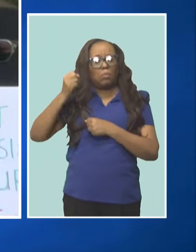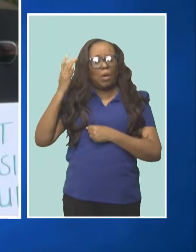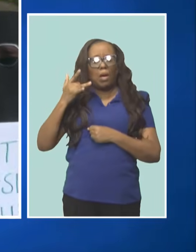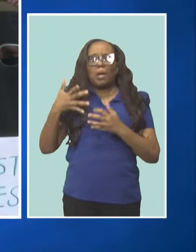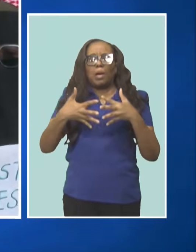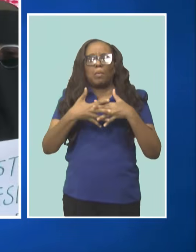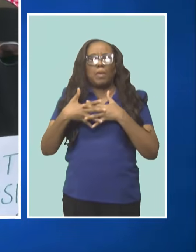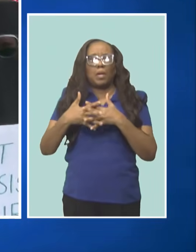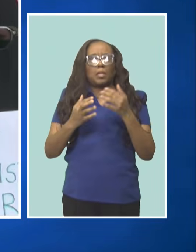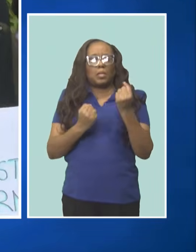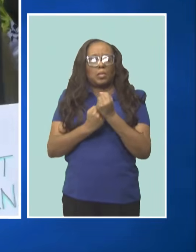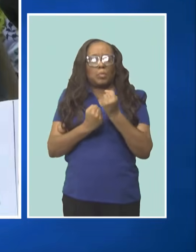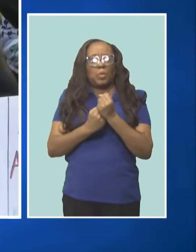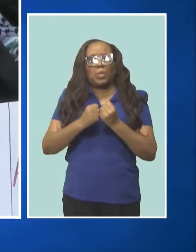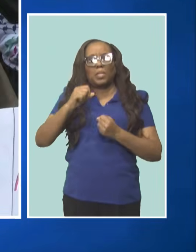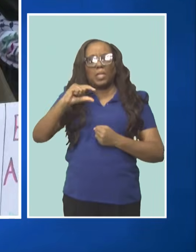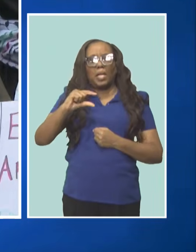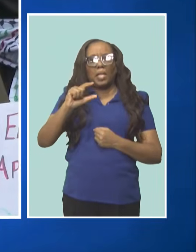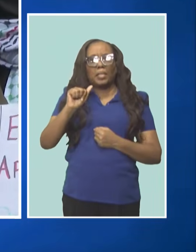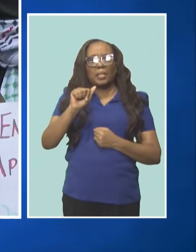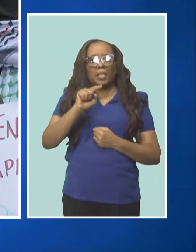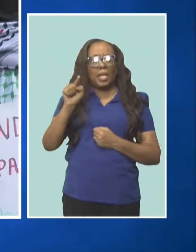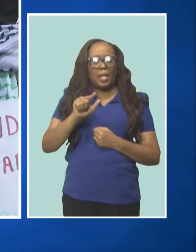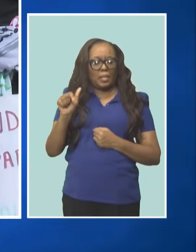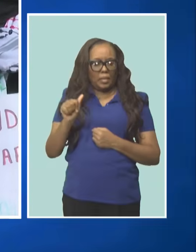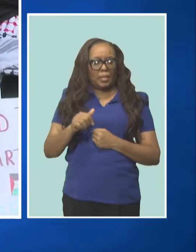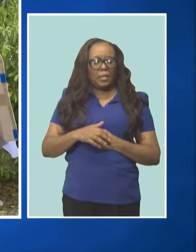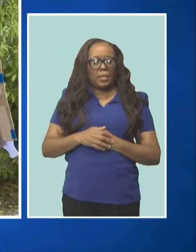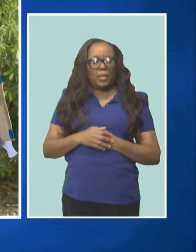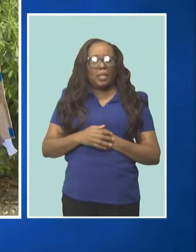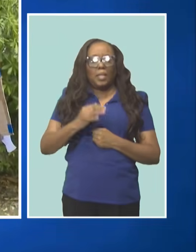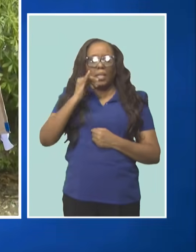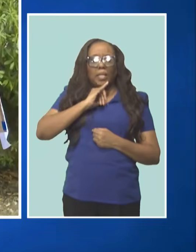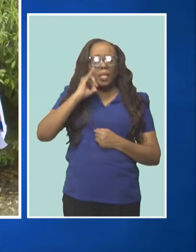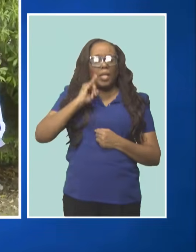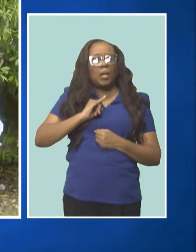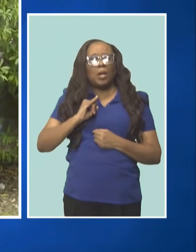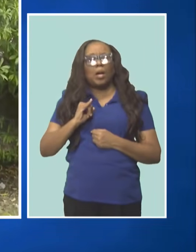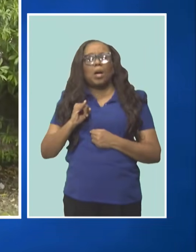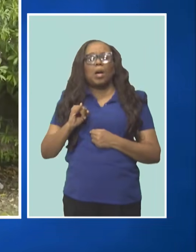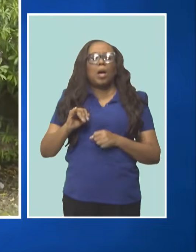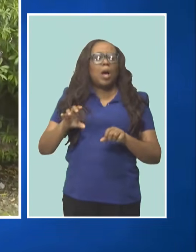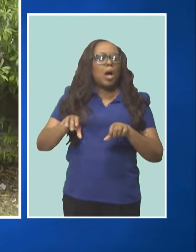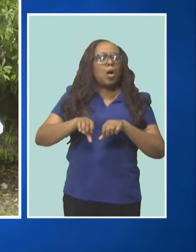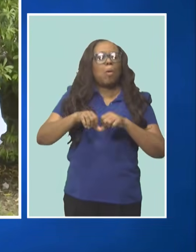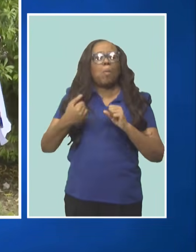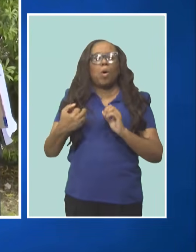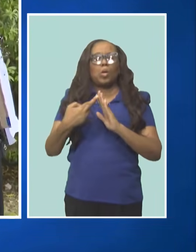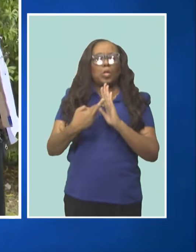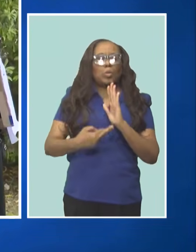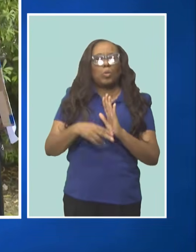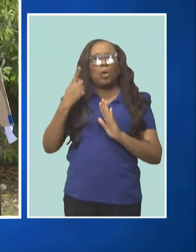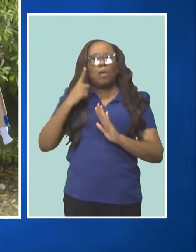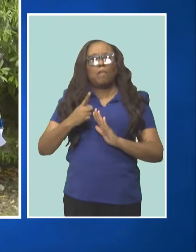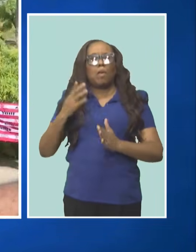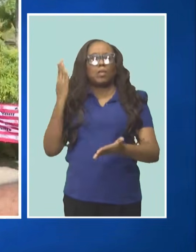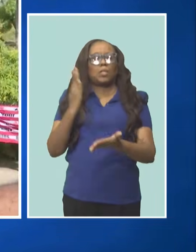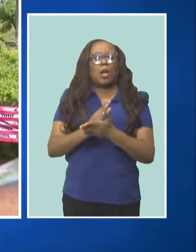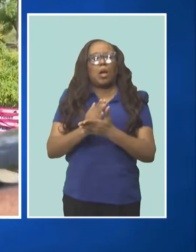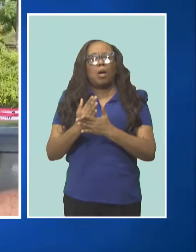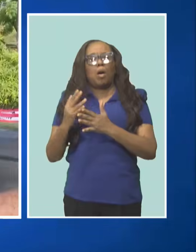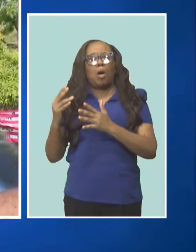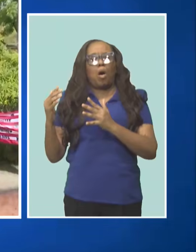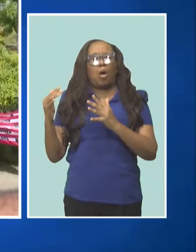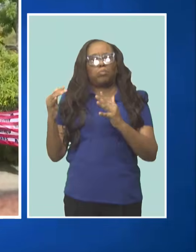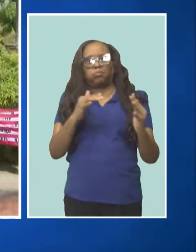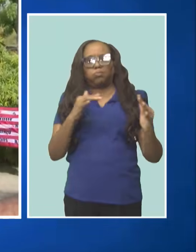role in the Gaza situation. Mr. Hanuman charges Israel has breached the ceasefire agreement. They started bombing